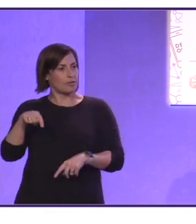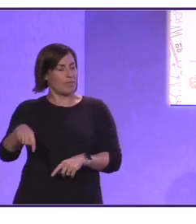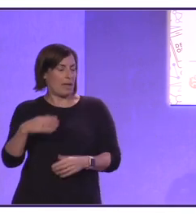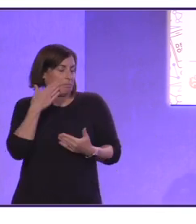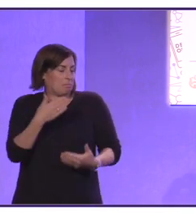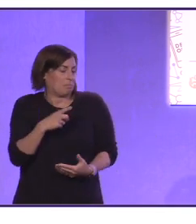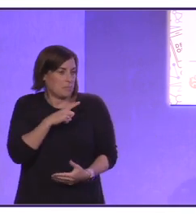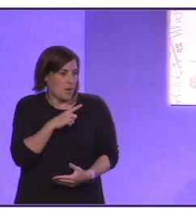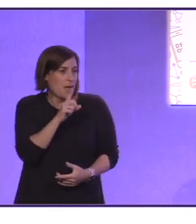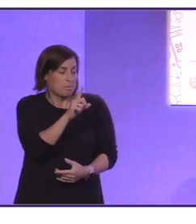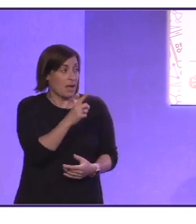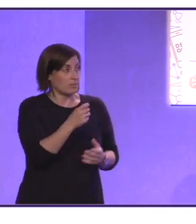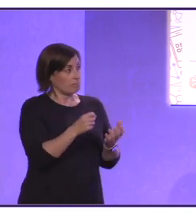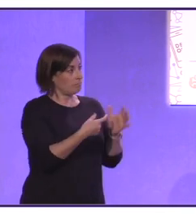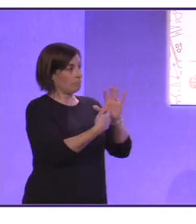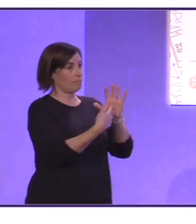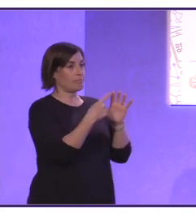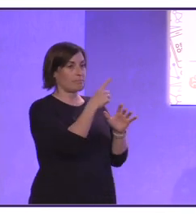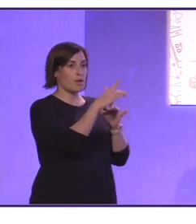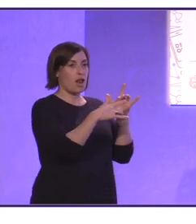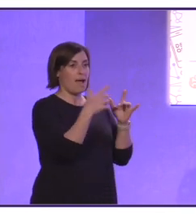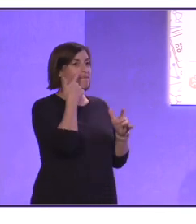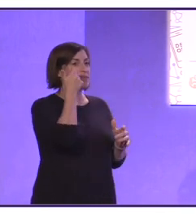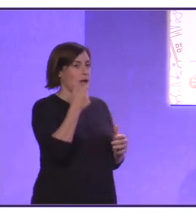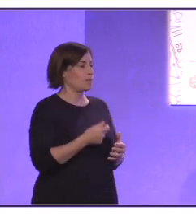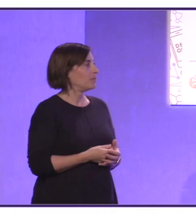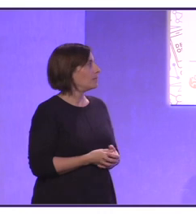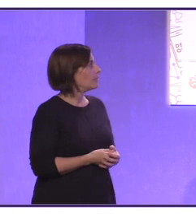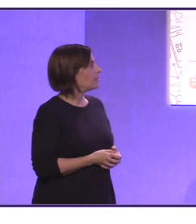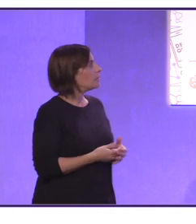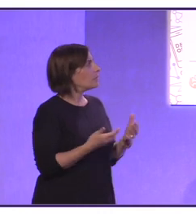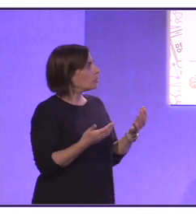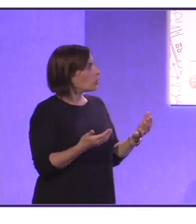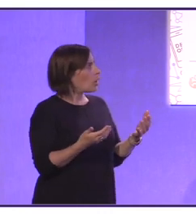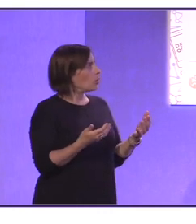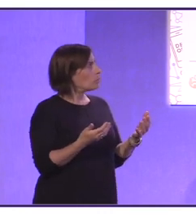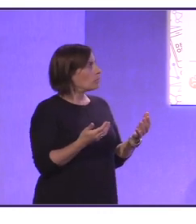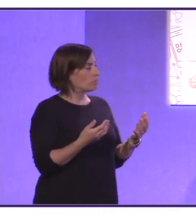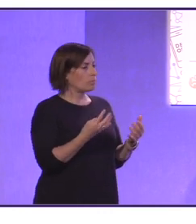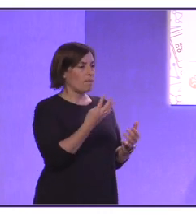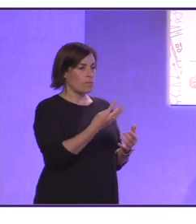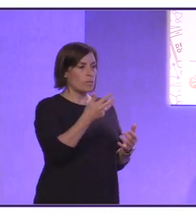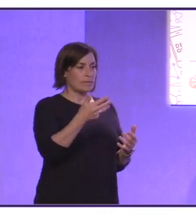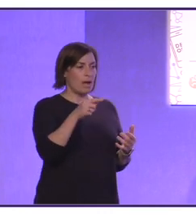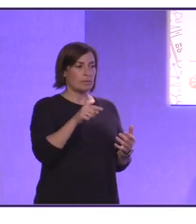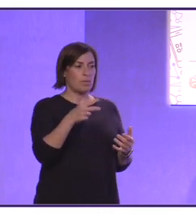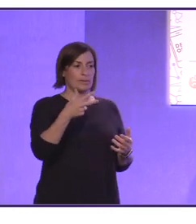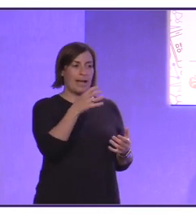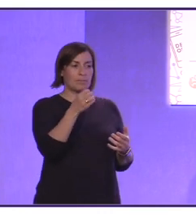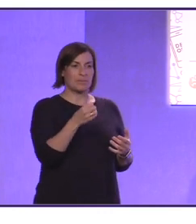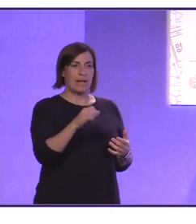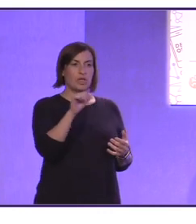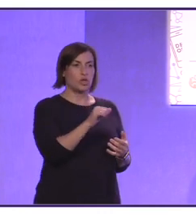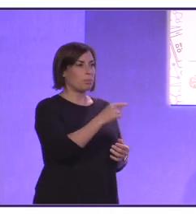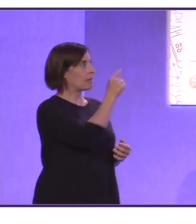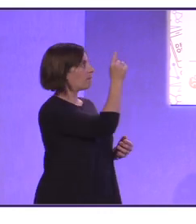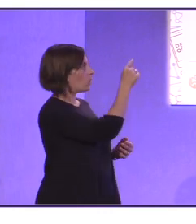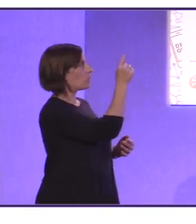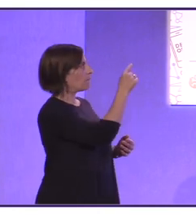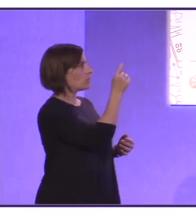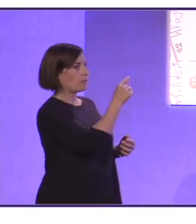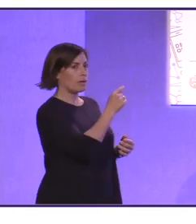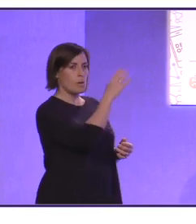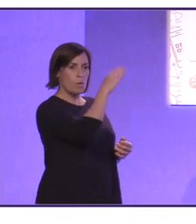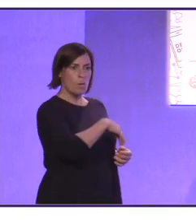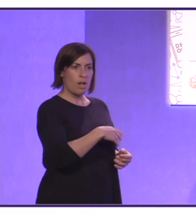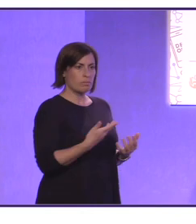online. It doesn't make a lot of sense to me that these numbers don't all say 49.8%. And